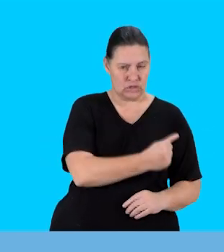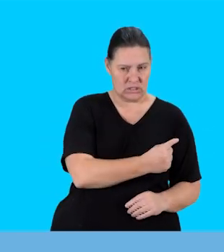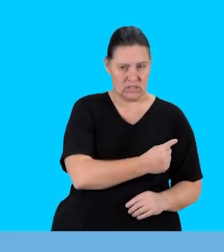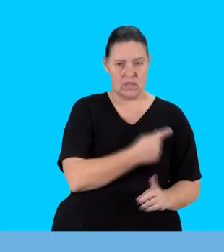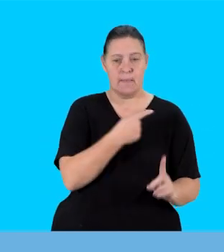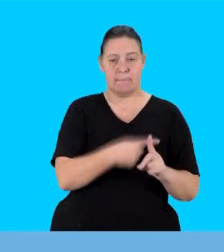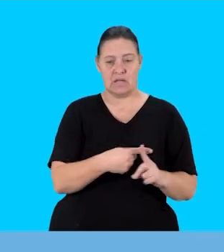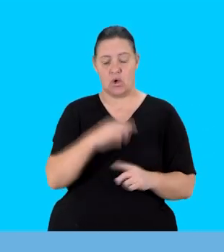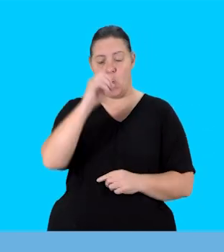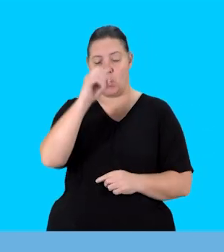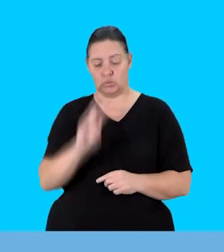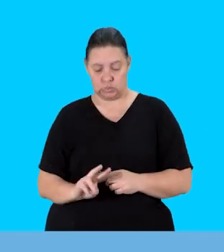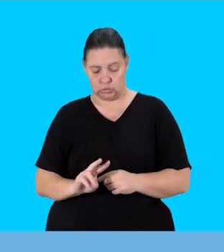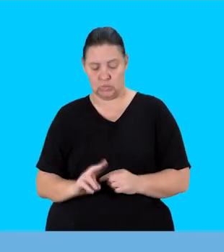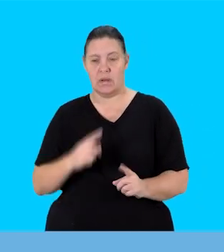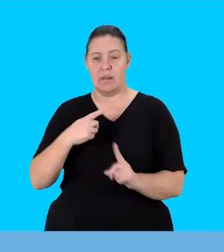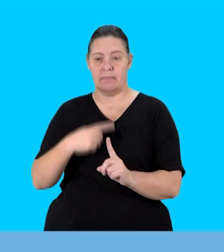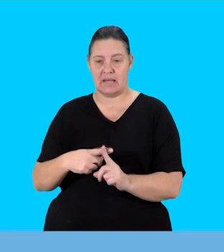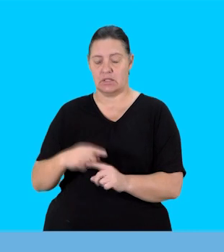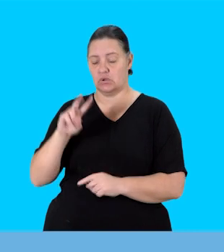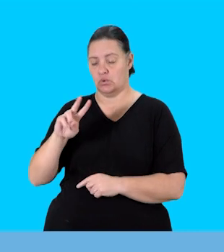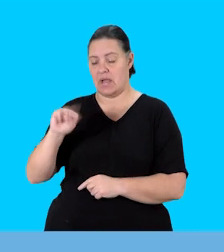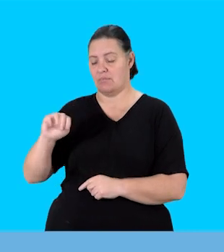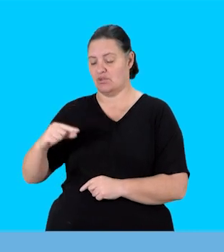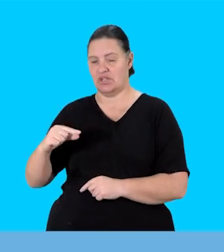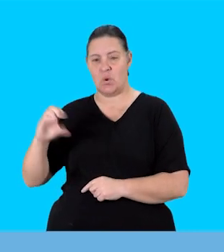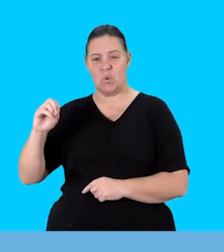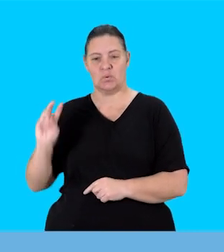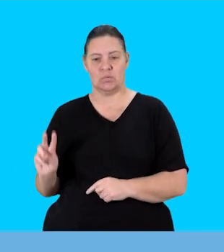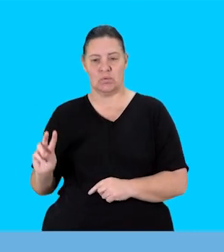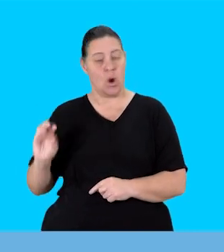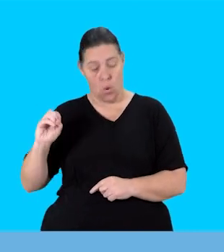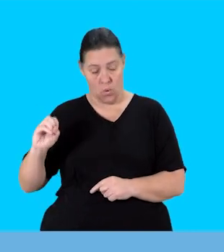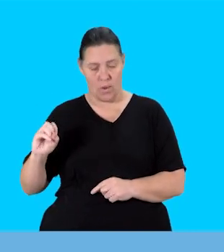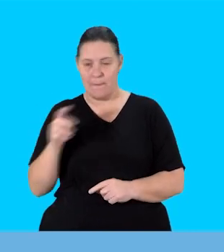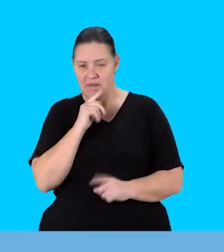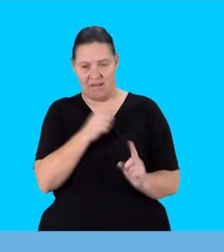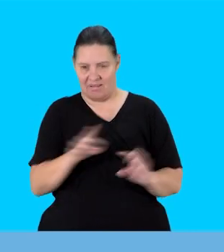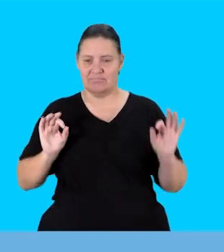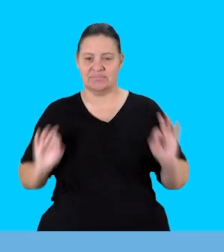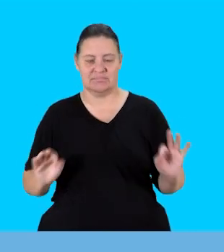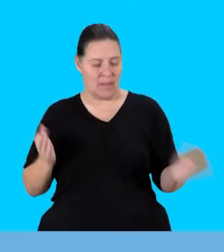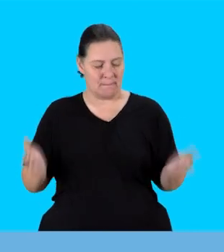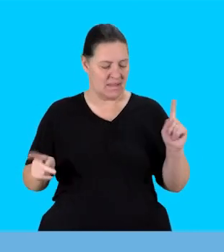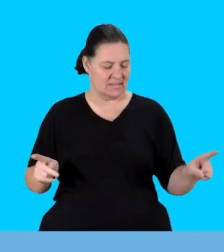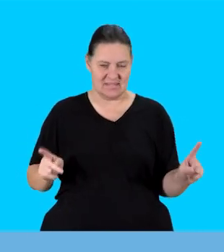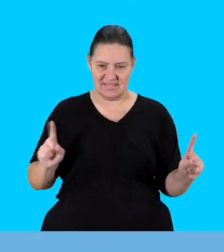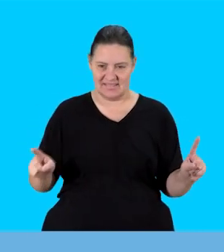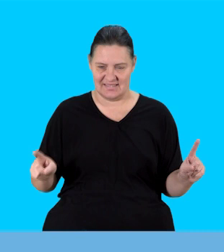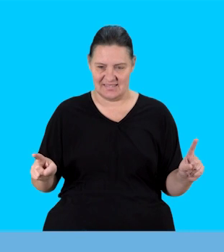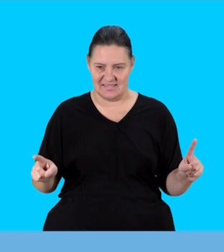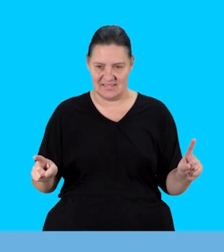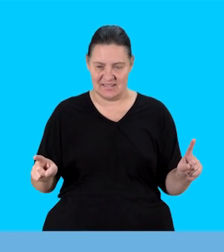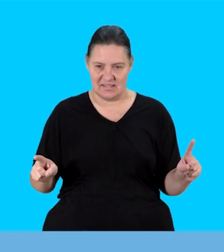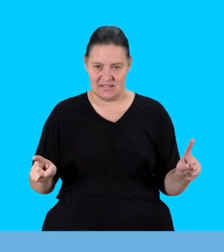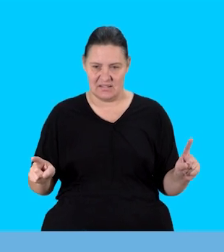that means on the left-hand side, we no longer have 1 magnesium, but we have 2 magnesiums. Remember, we added the 2 on the